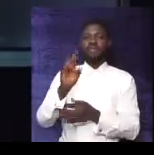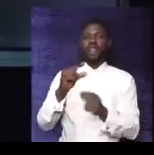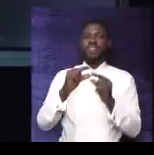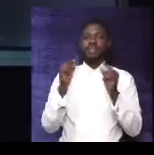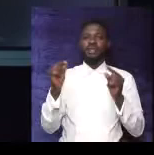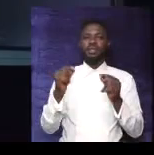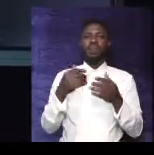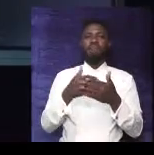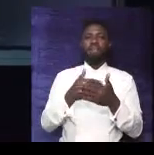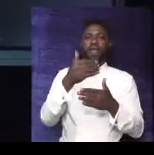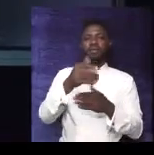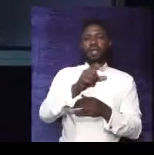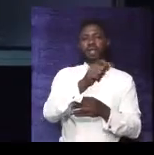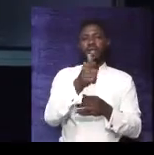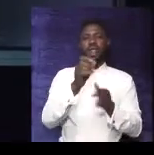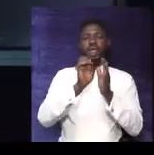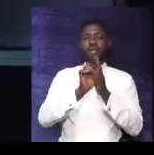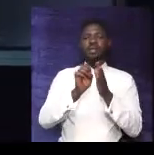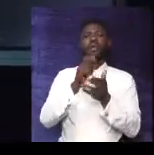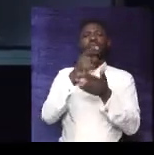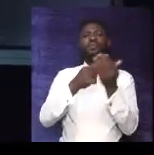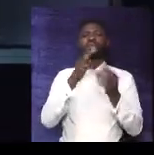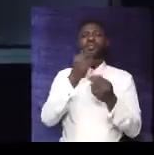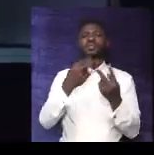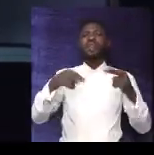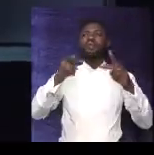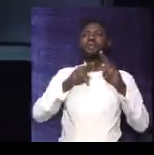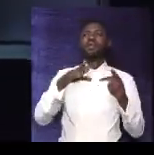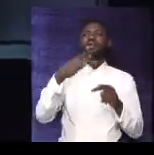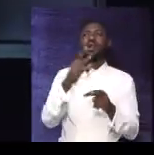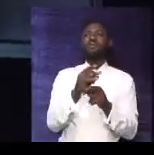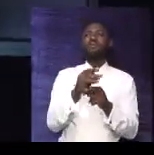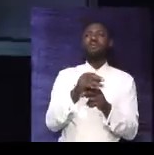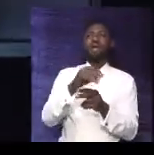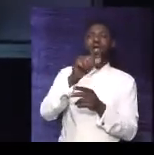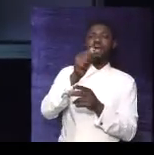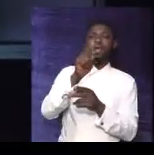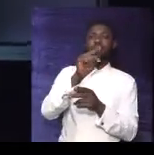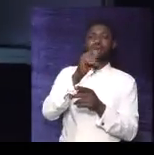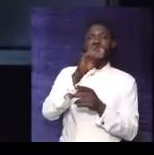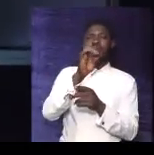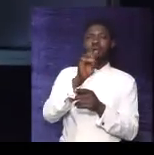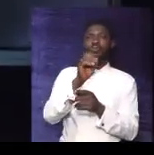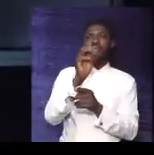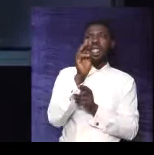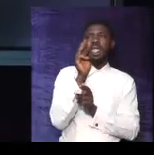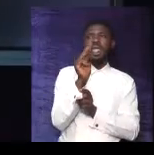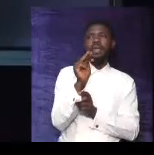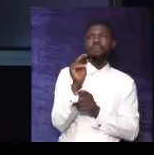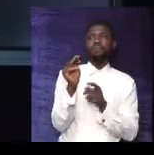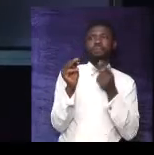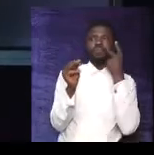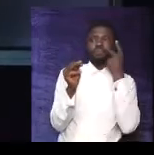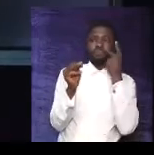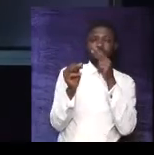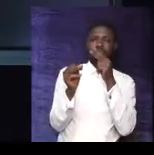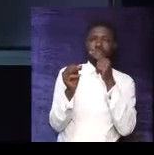degrees. This next example says, what is the value of angles M? This